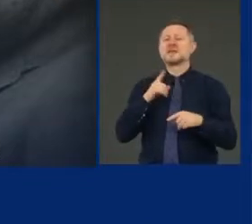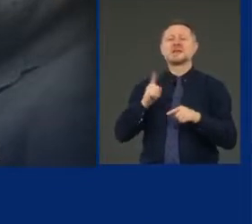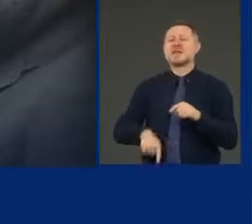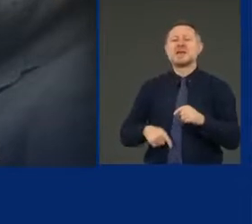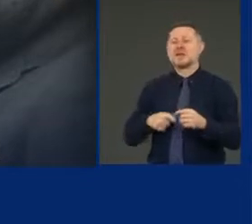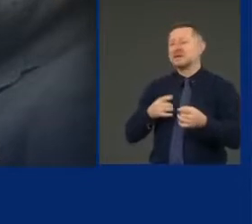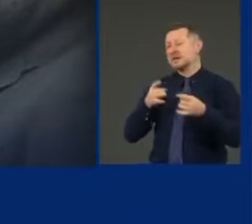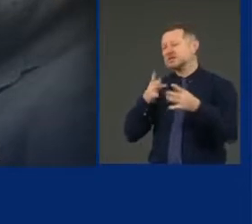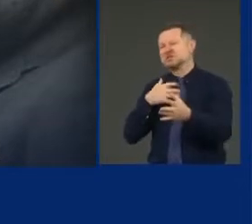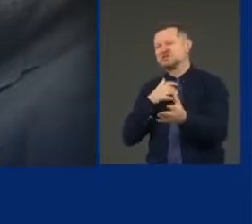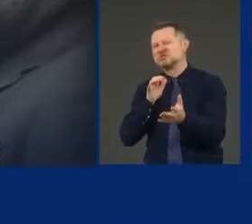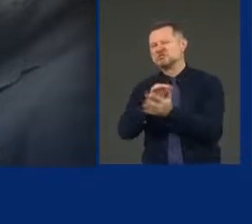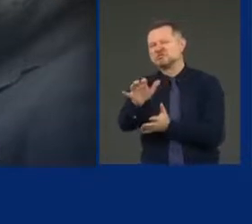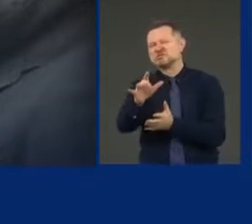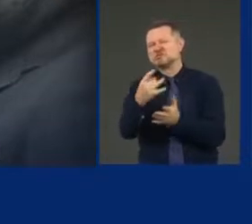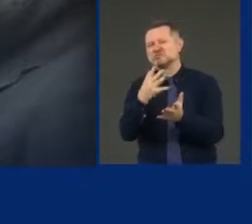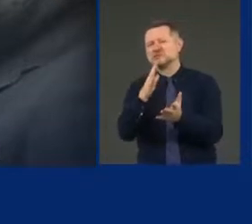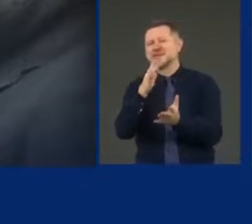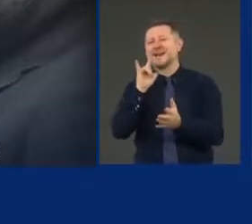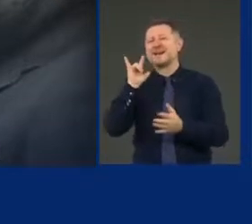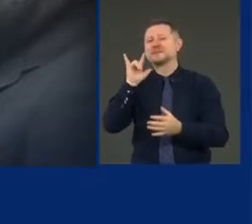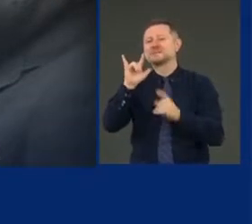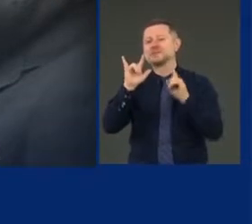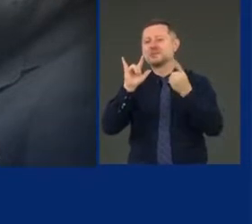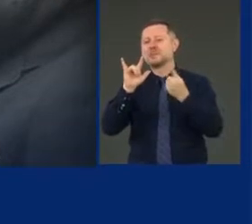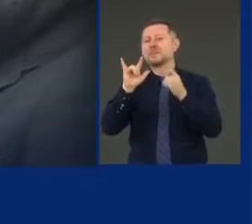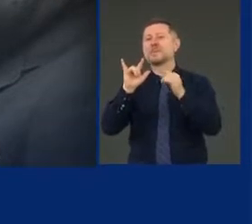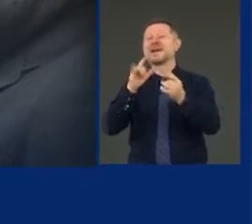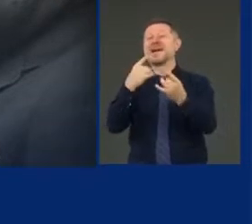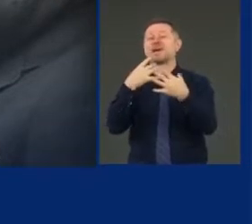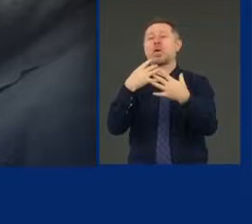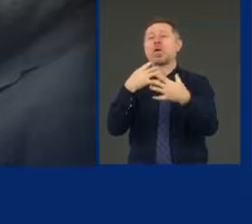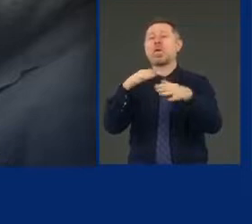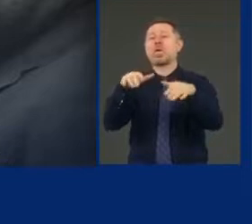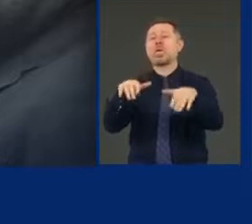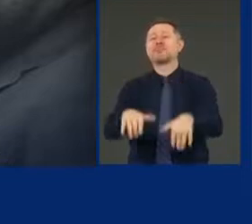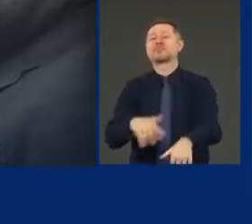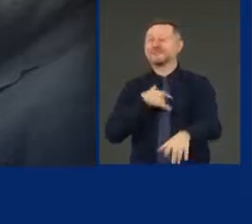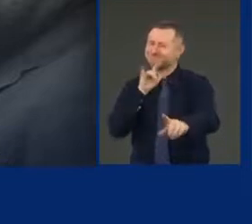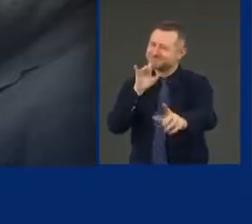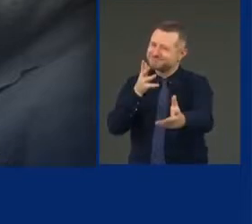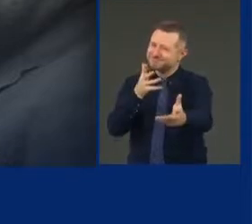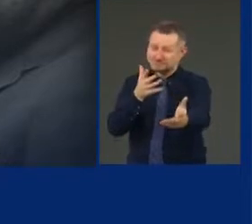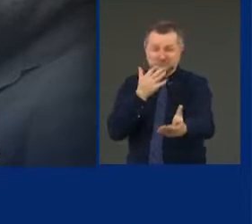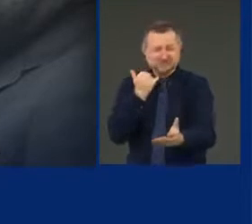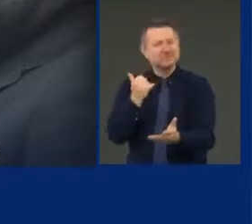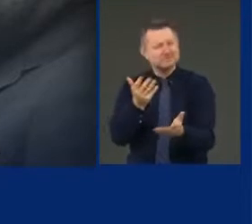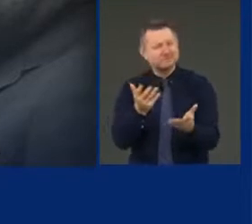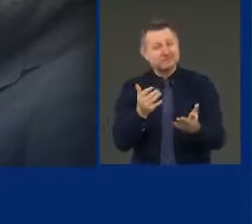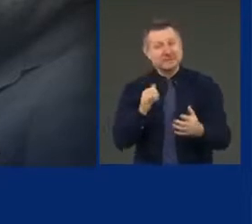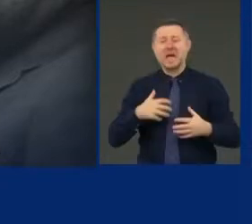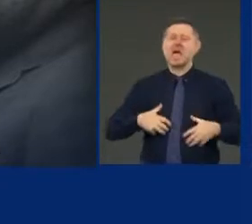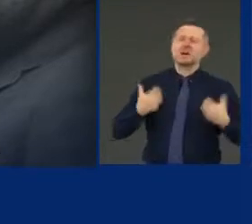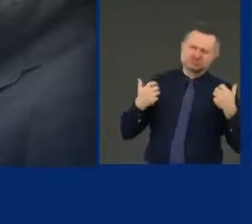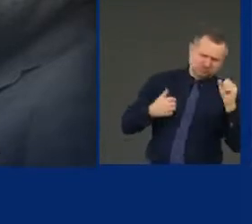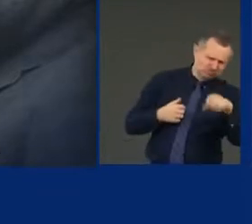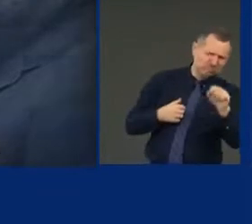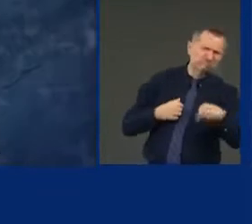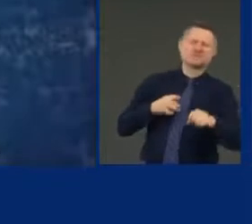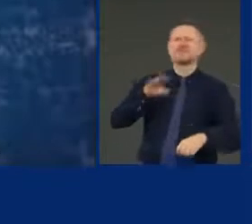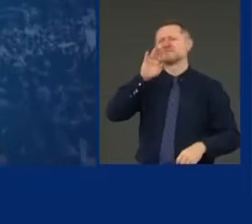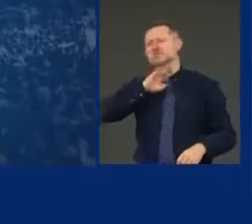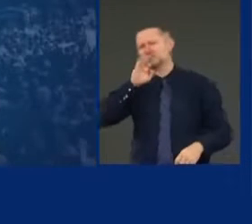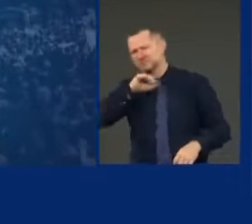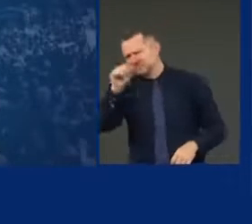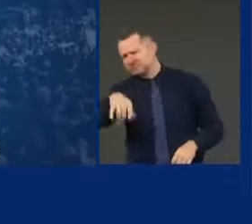do that. Yes, outrage. Yes, anger. Yes, frustration. But